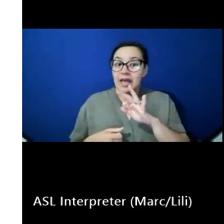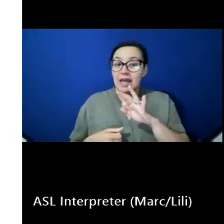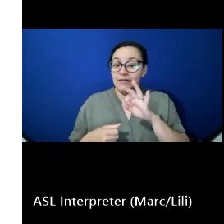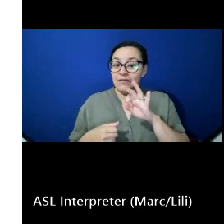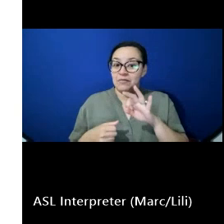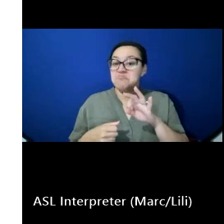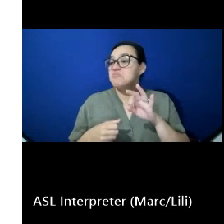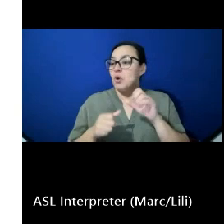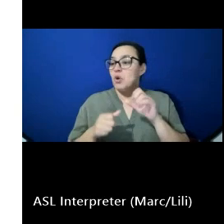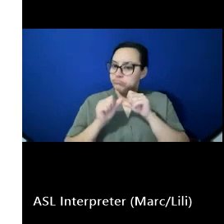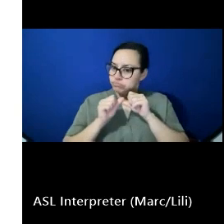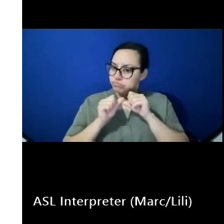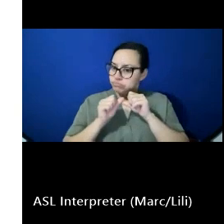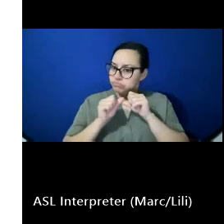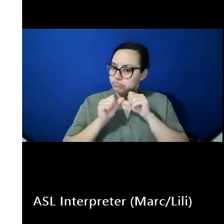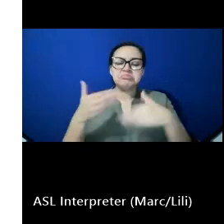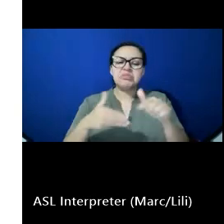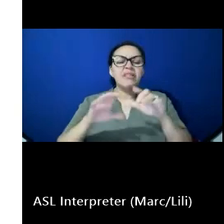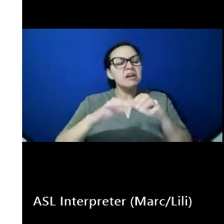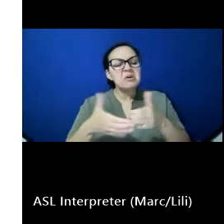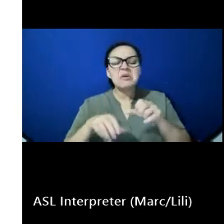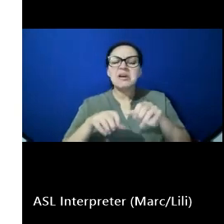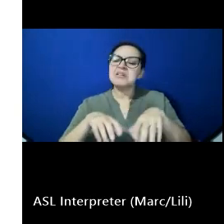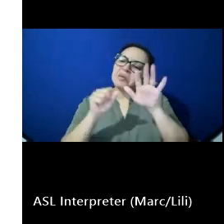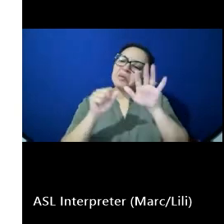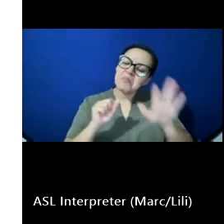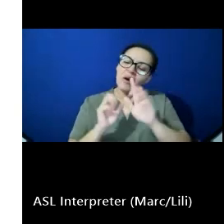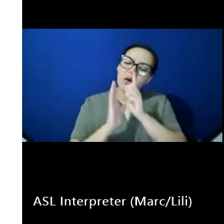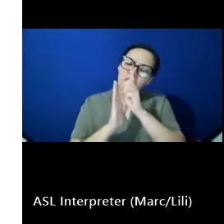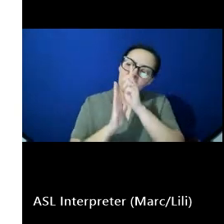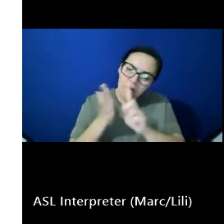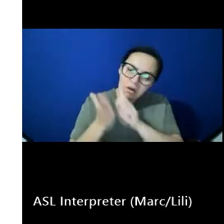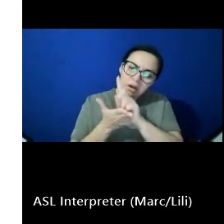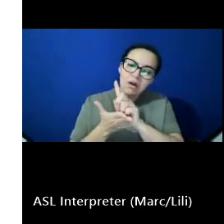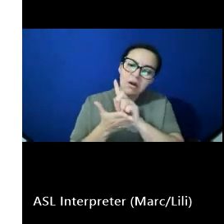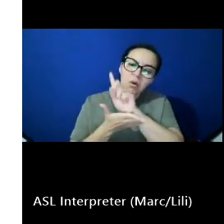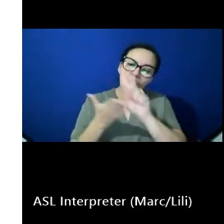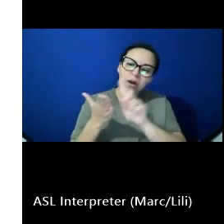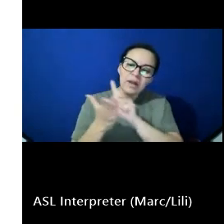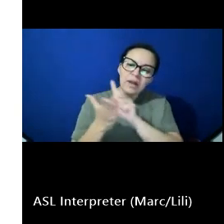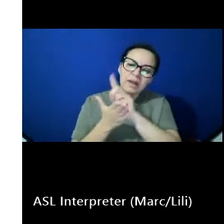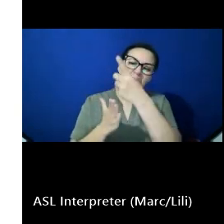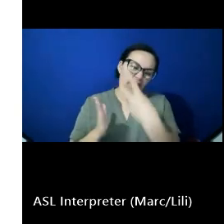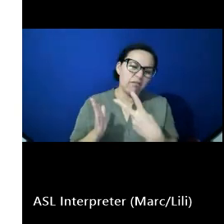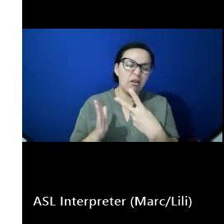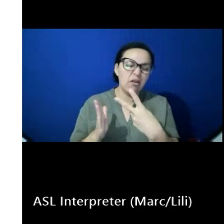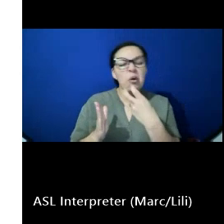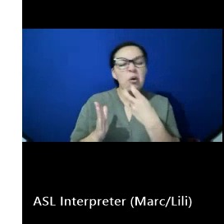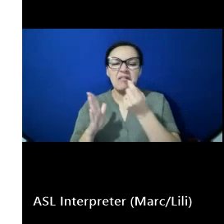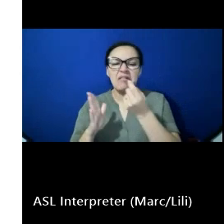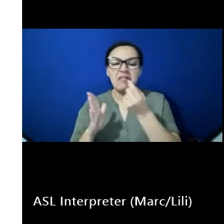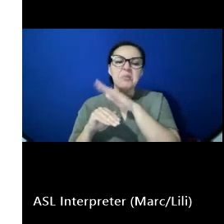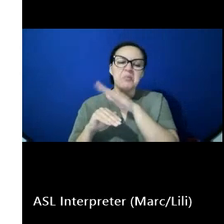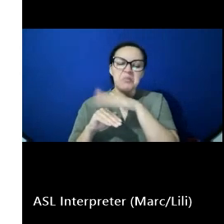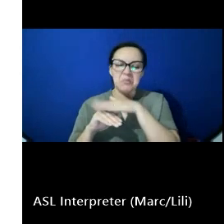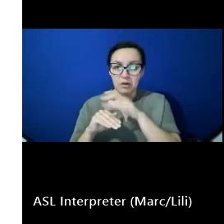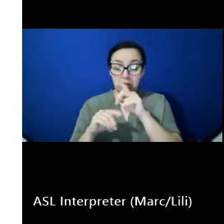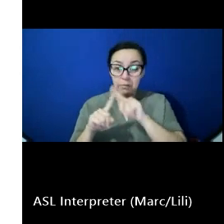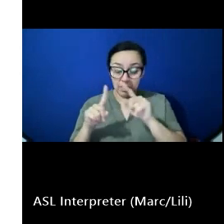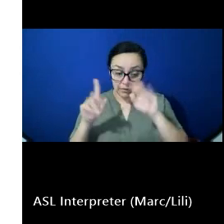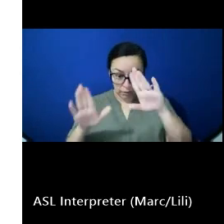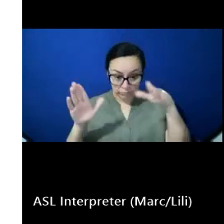it aproximadamente in una hora y one media, sit, it could o take an un hour and poco a más si no es half, algo que lo a está little bit haciendo more ahí if it's not dedicado. something